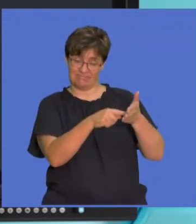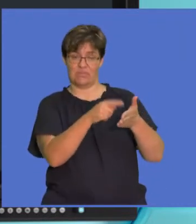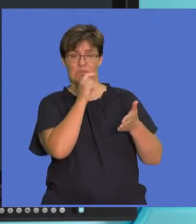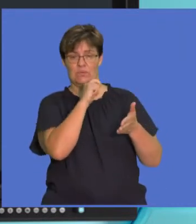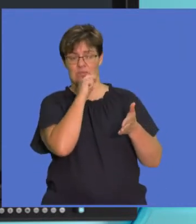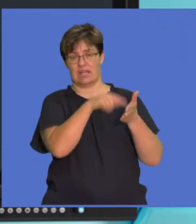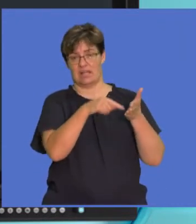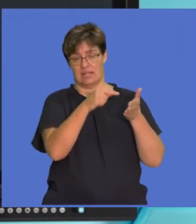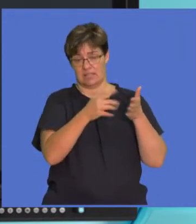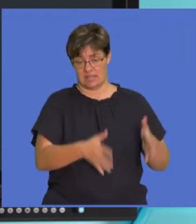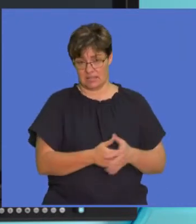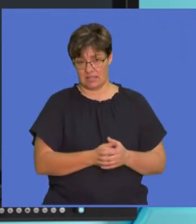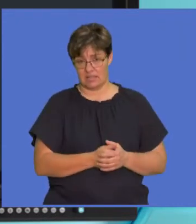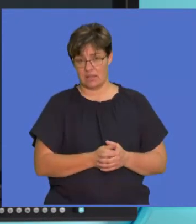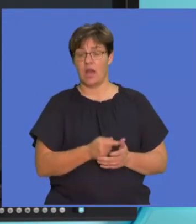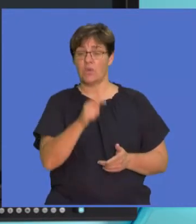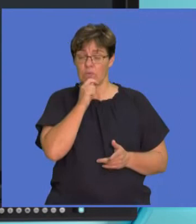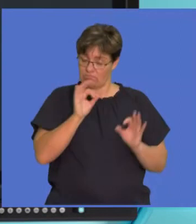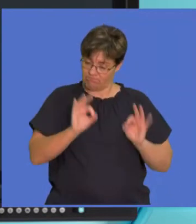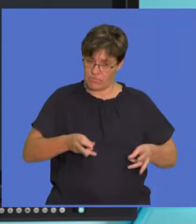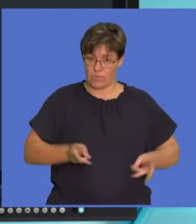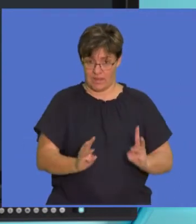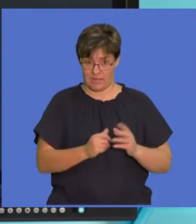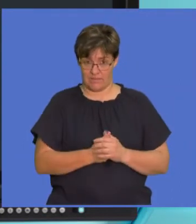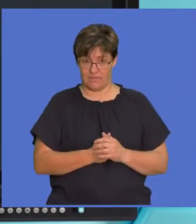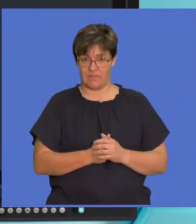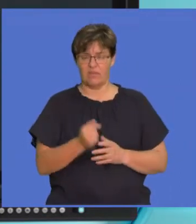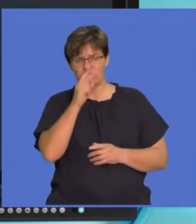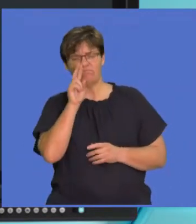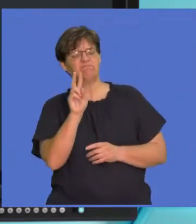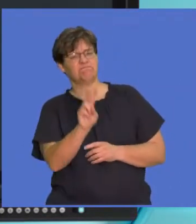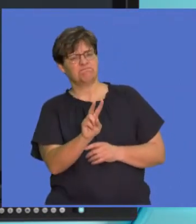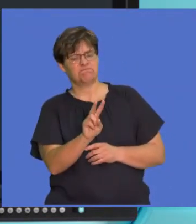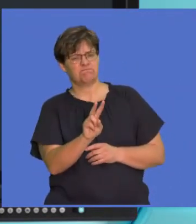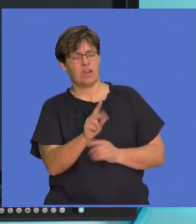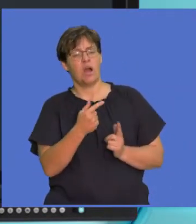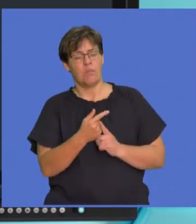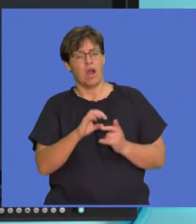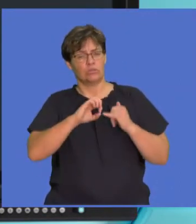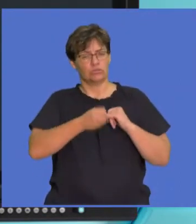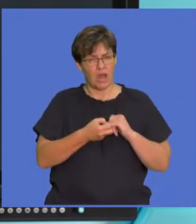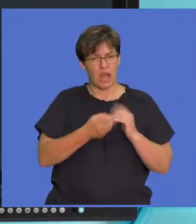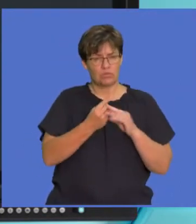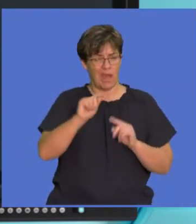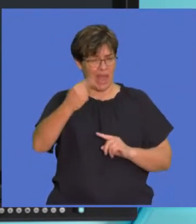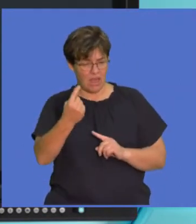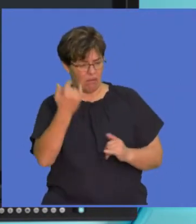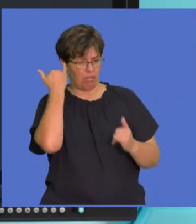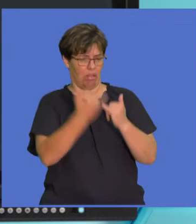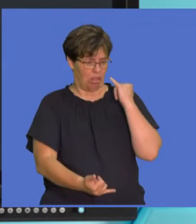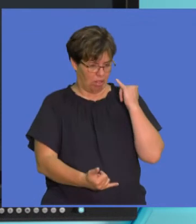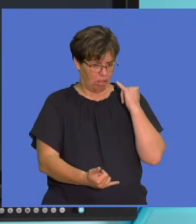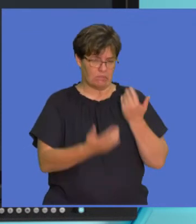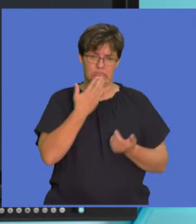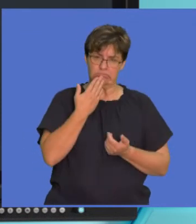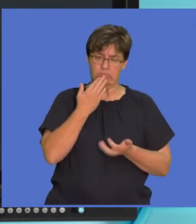level depends on you using your calculator and using it correctly. So you can see that whenever I tried